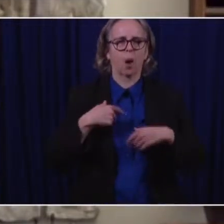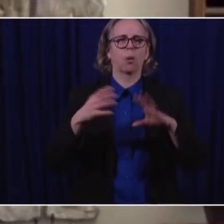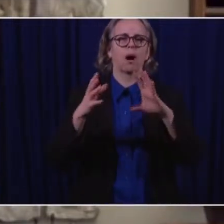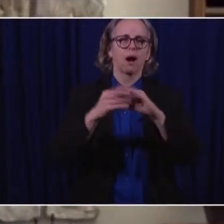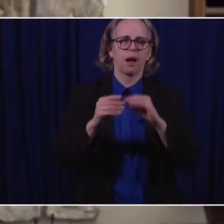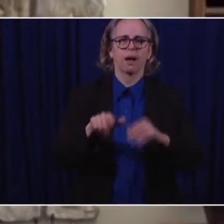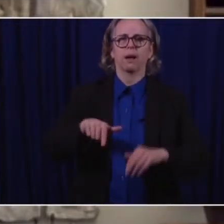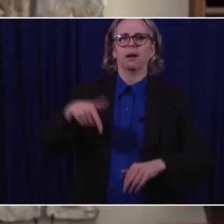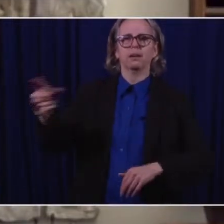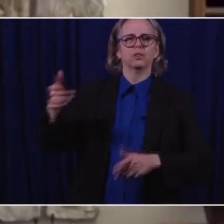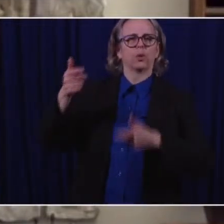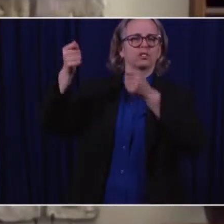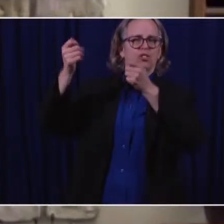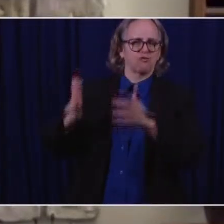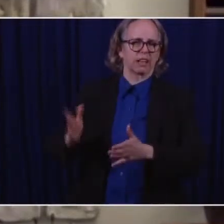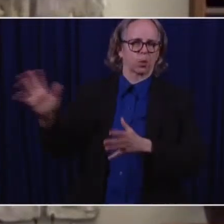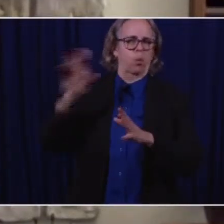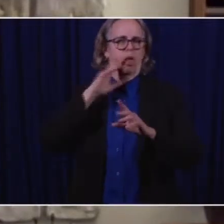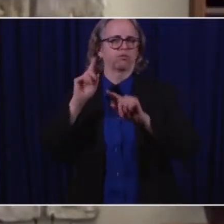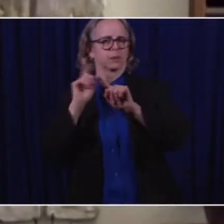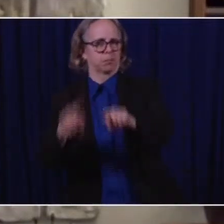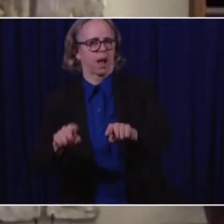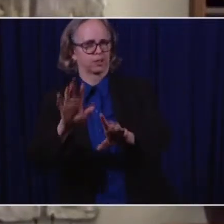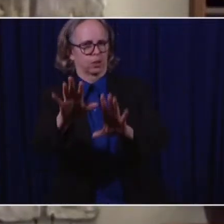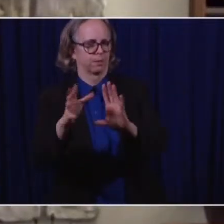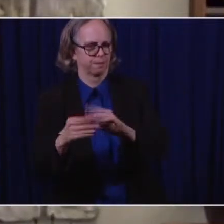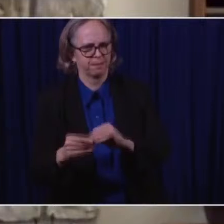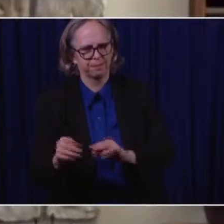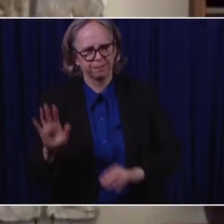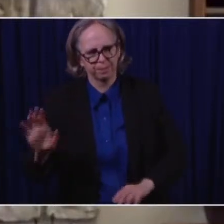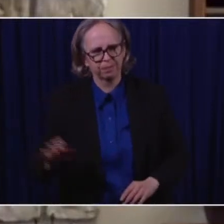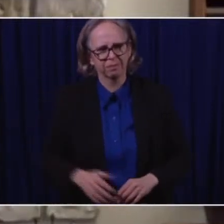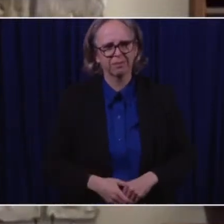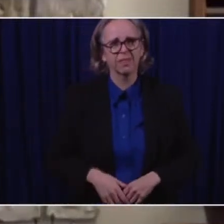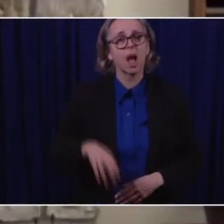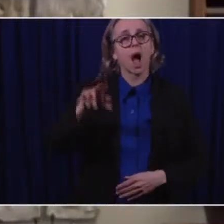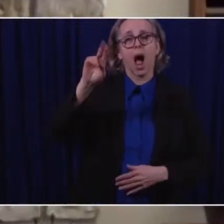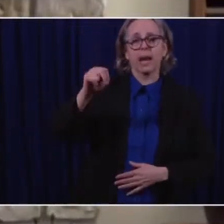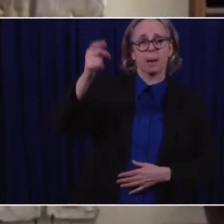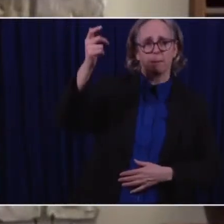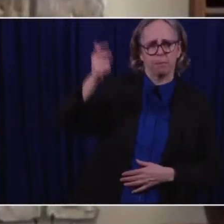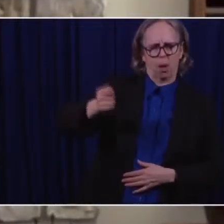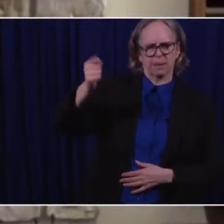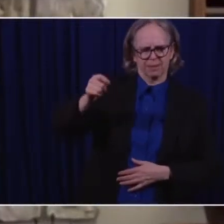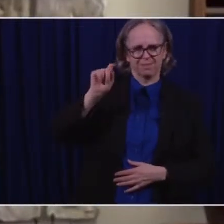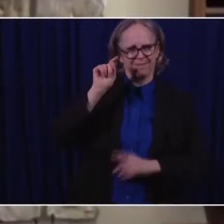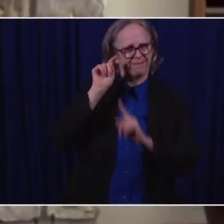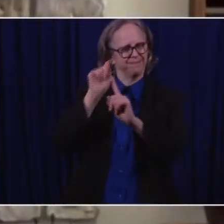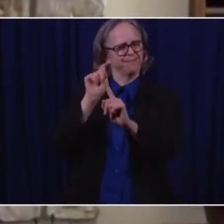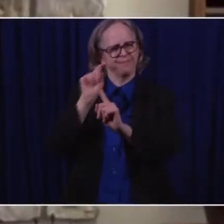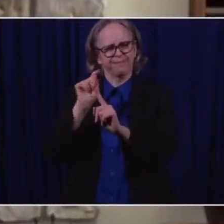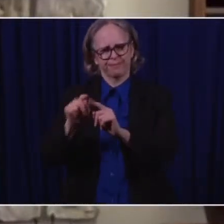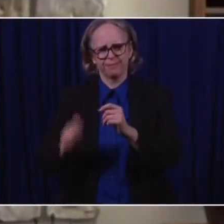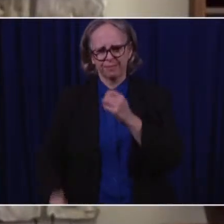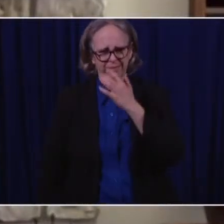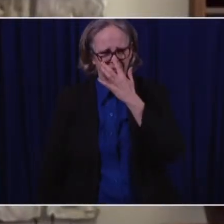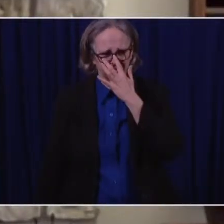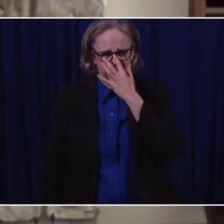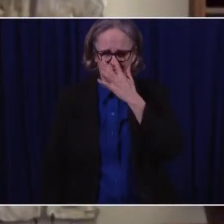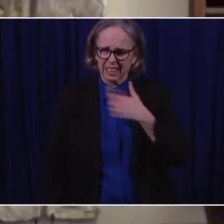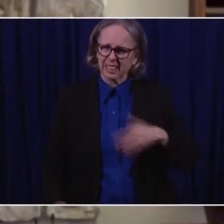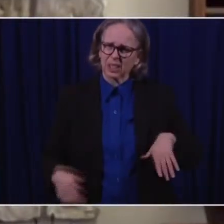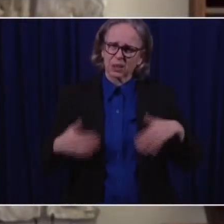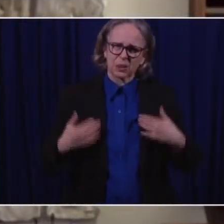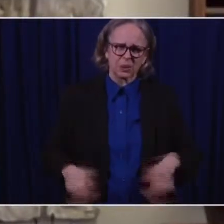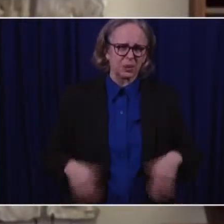and what happened. As far as unemployment, I think these are apples and oranges. I mean, this is a different situation. I mean, you mentioned